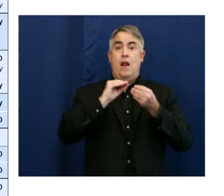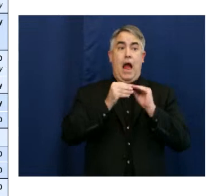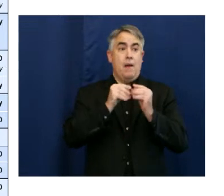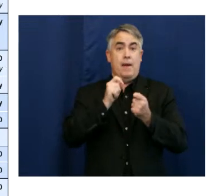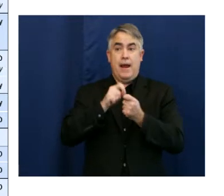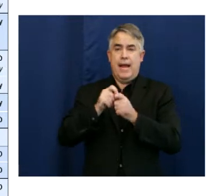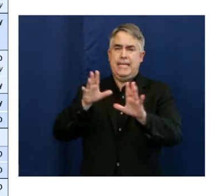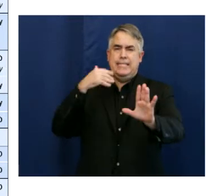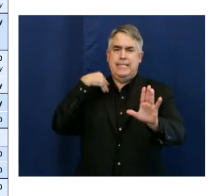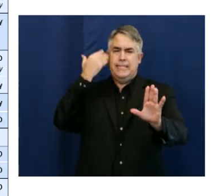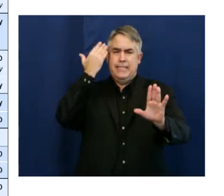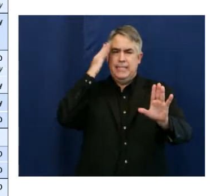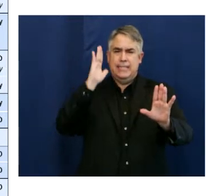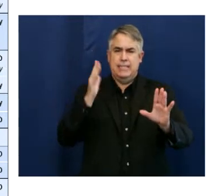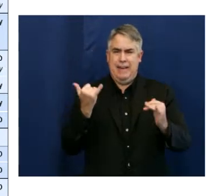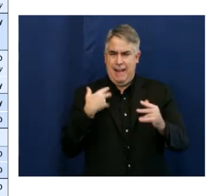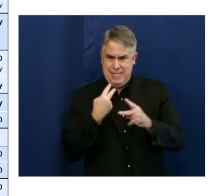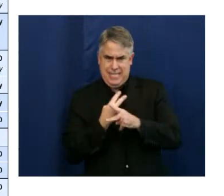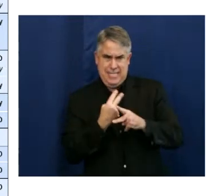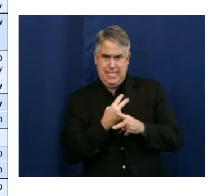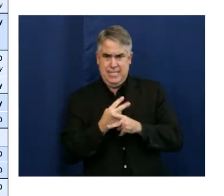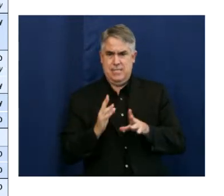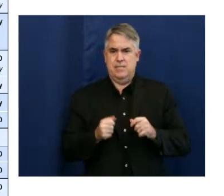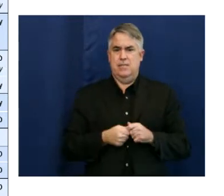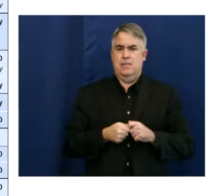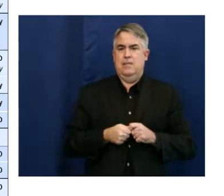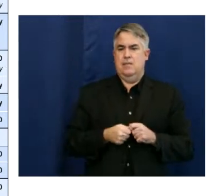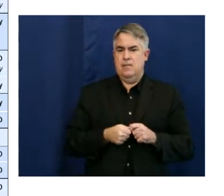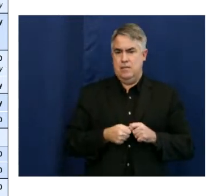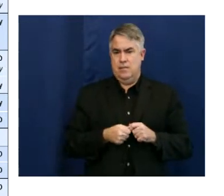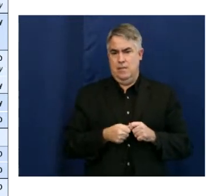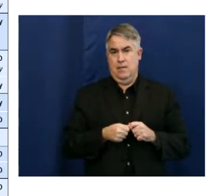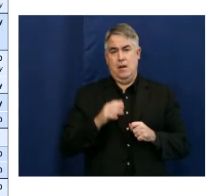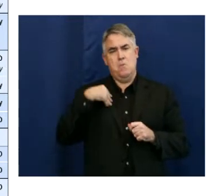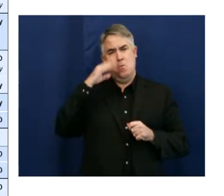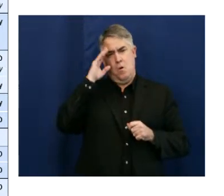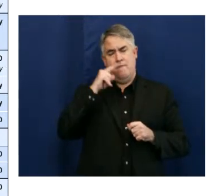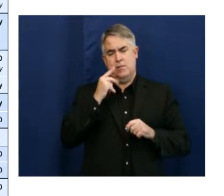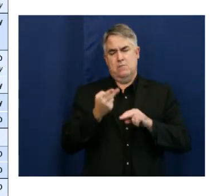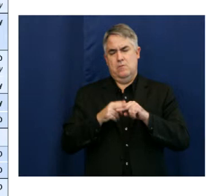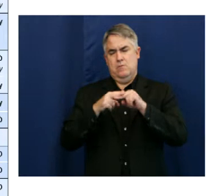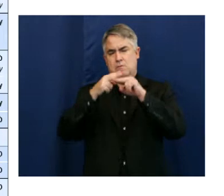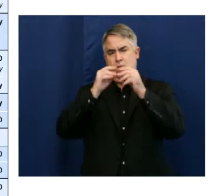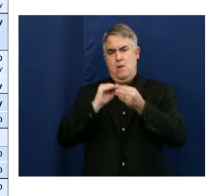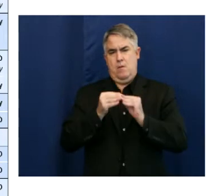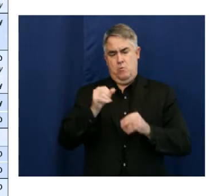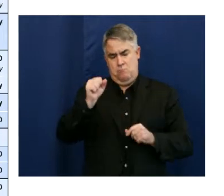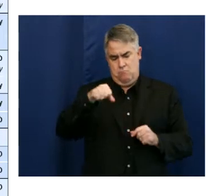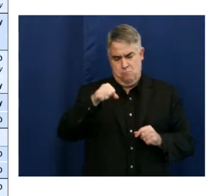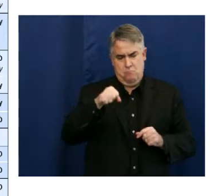know what we're doing now, and we know that it will increase significantly. Our mobile vaccination teams. Then you see our